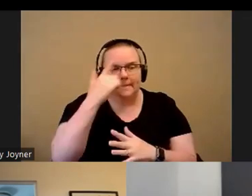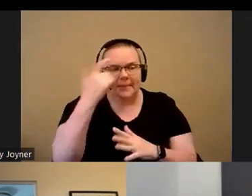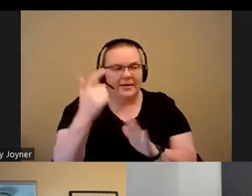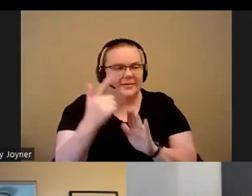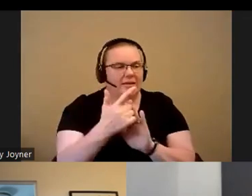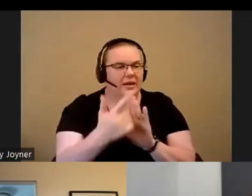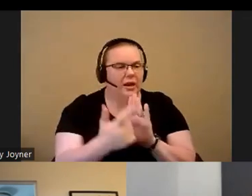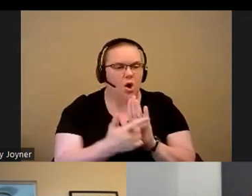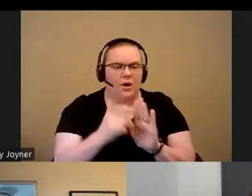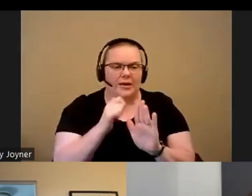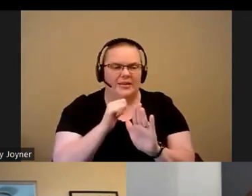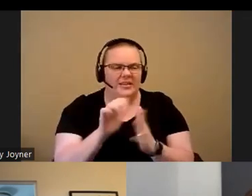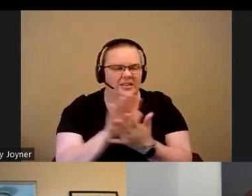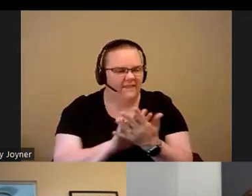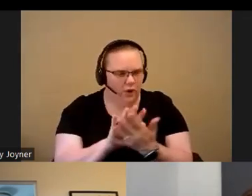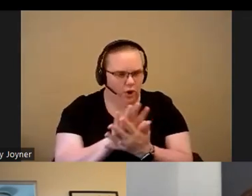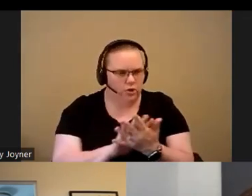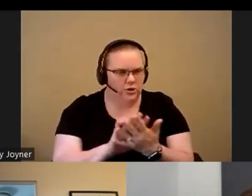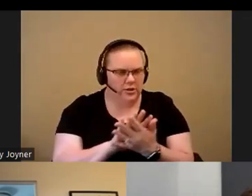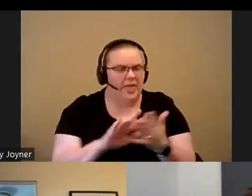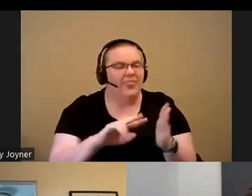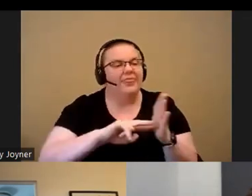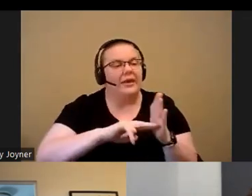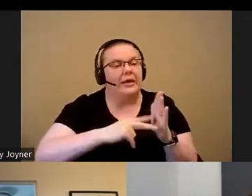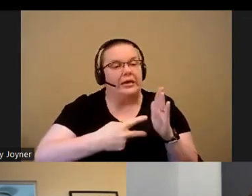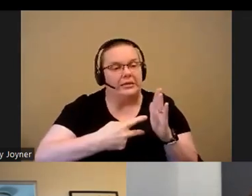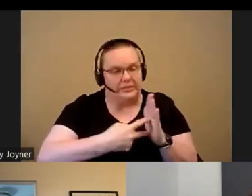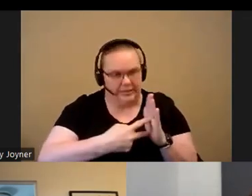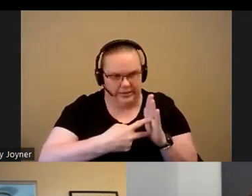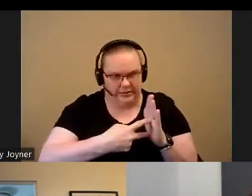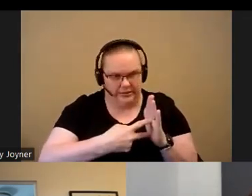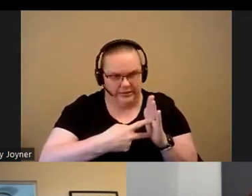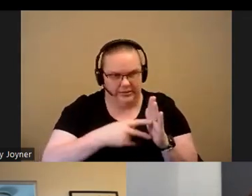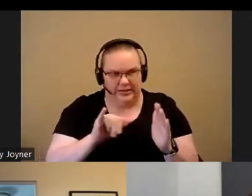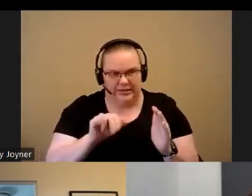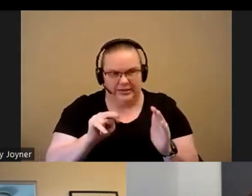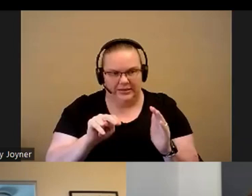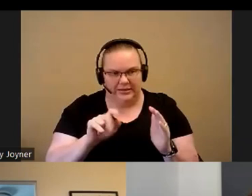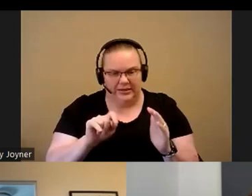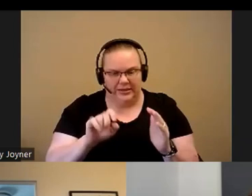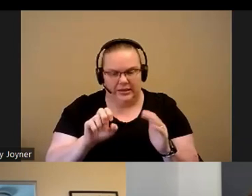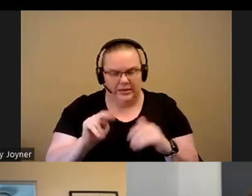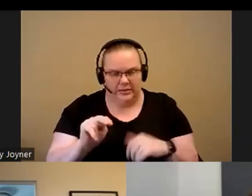unclear about what the intent of it is. There is